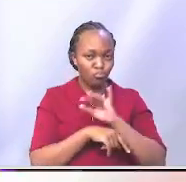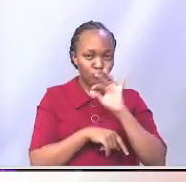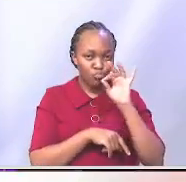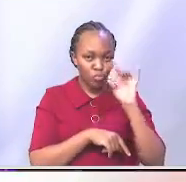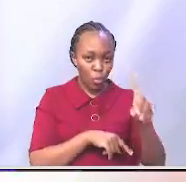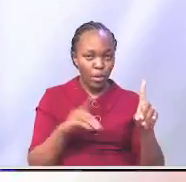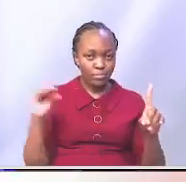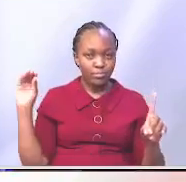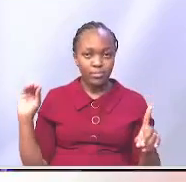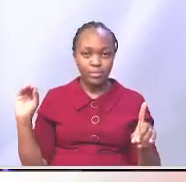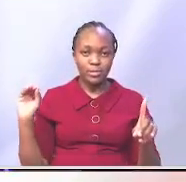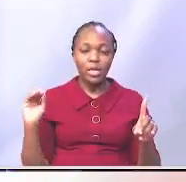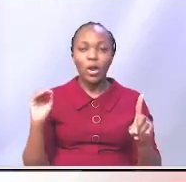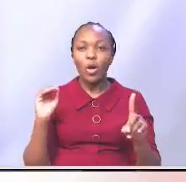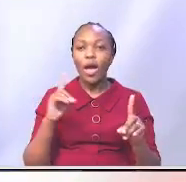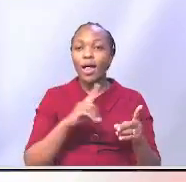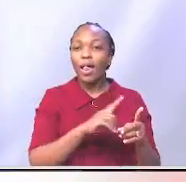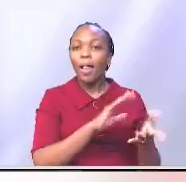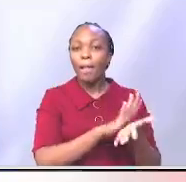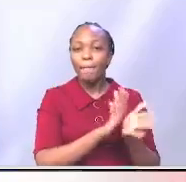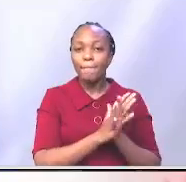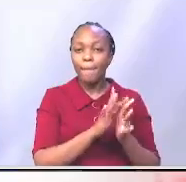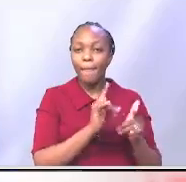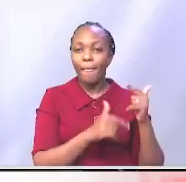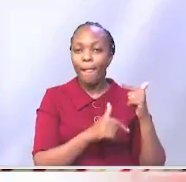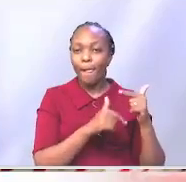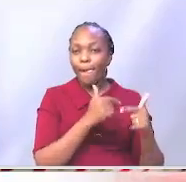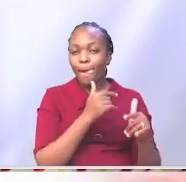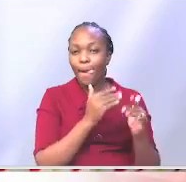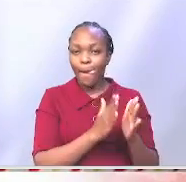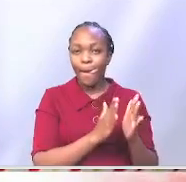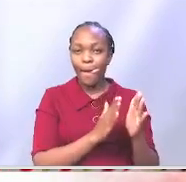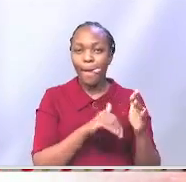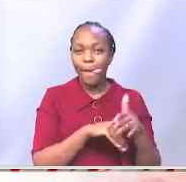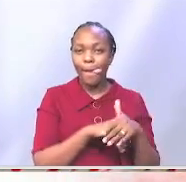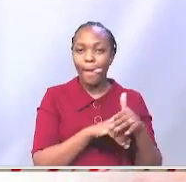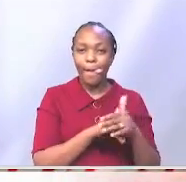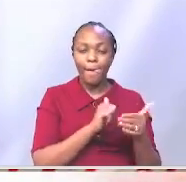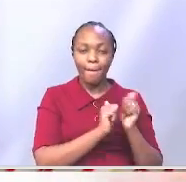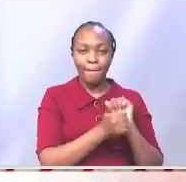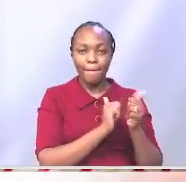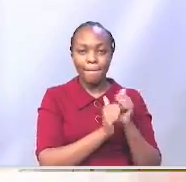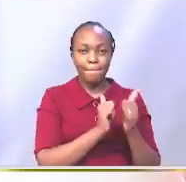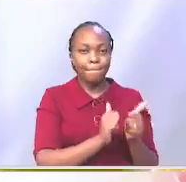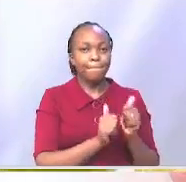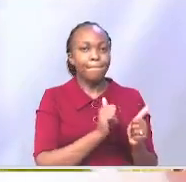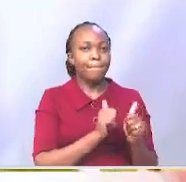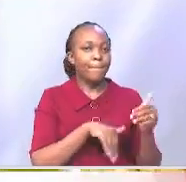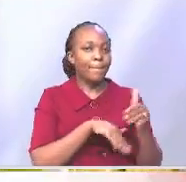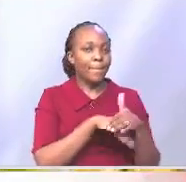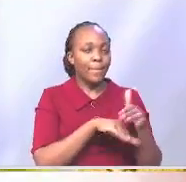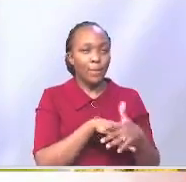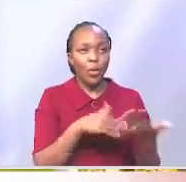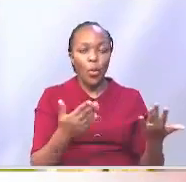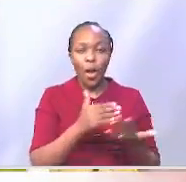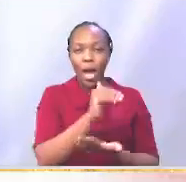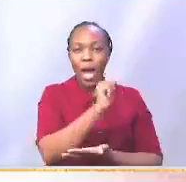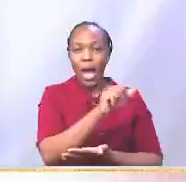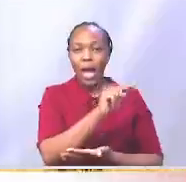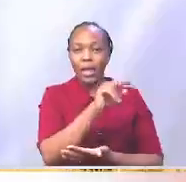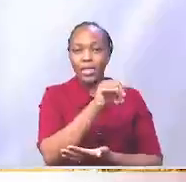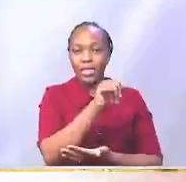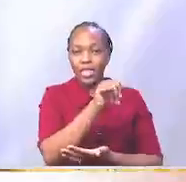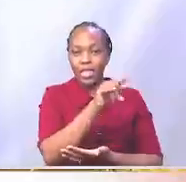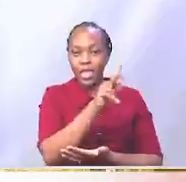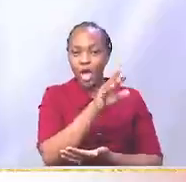crowned the champions of the senior men's football. The intense final match, which was held at the Anyiko Primary School in Ligega,